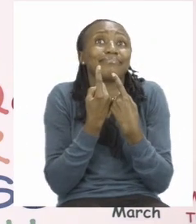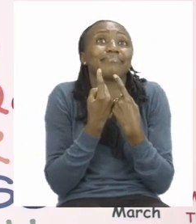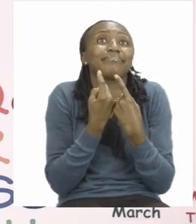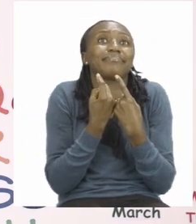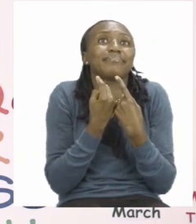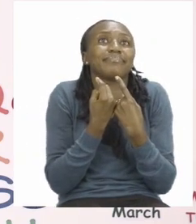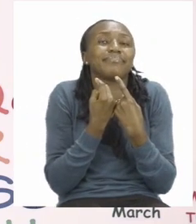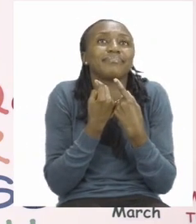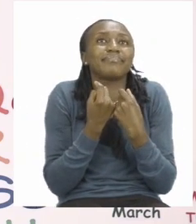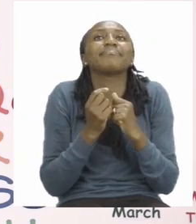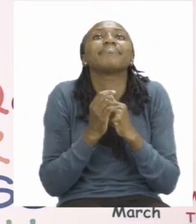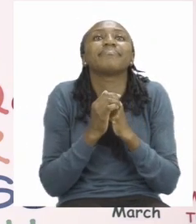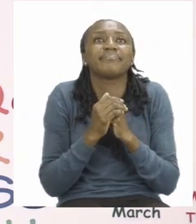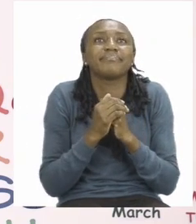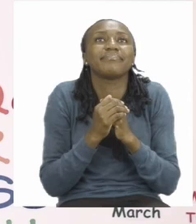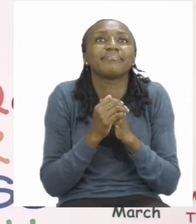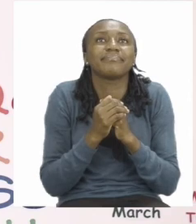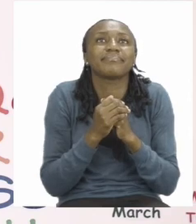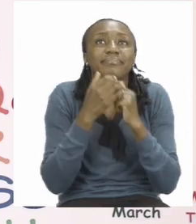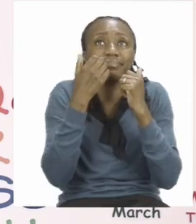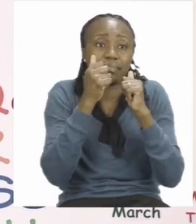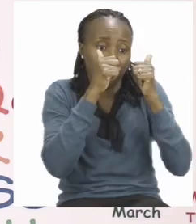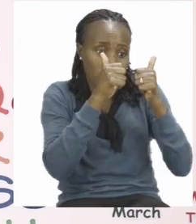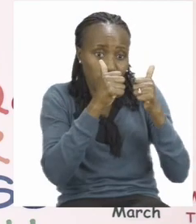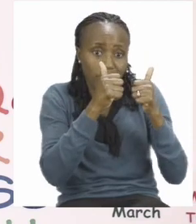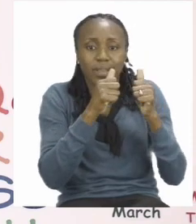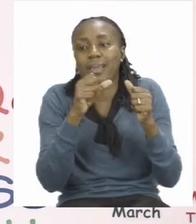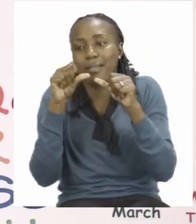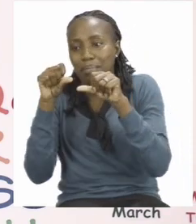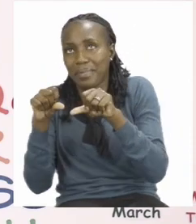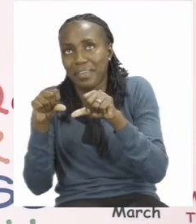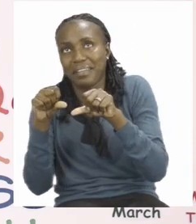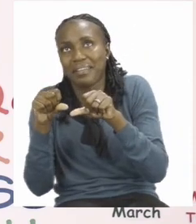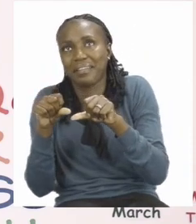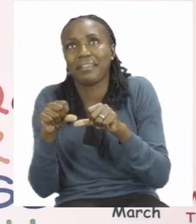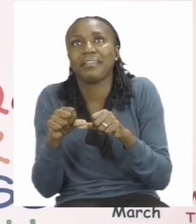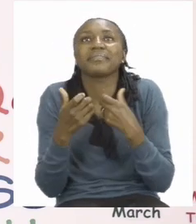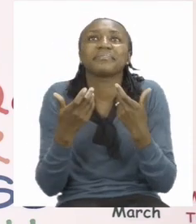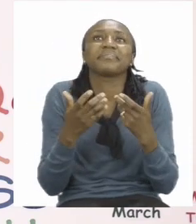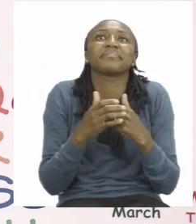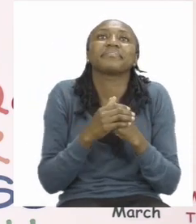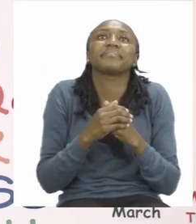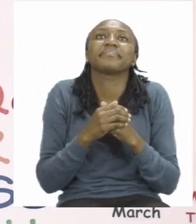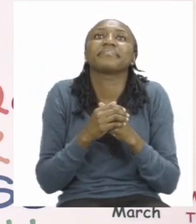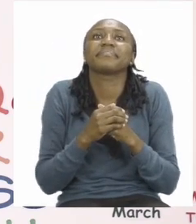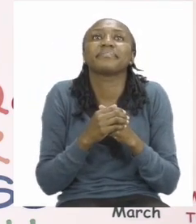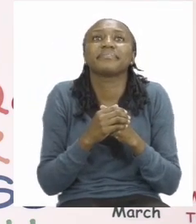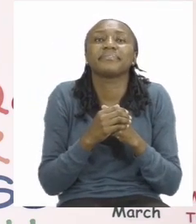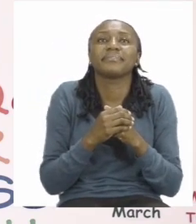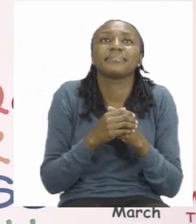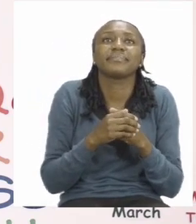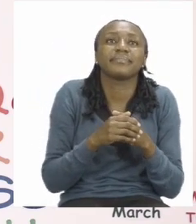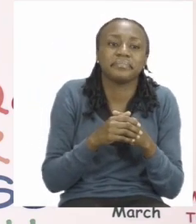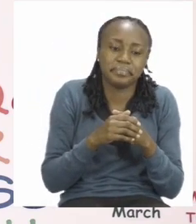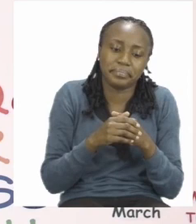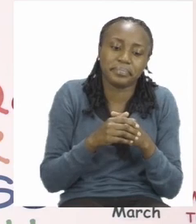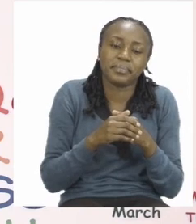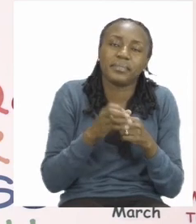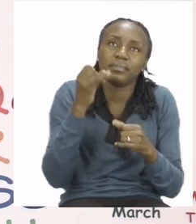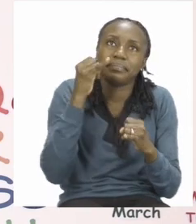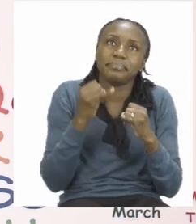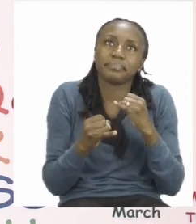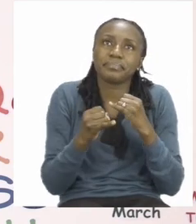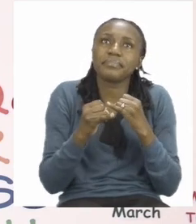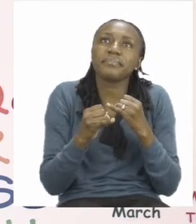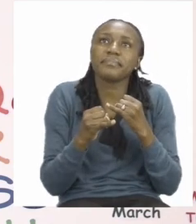but the not so good side is, but it is raining. Then the last conjunction we're going to talk